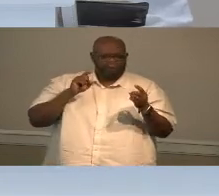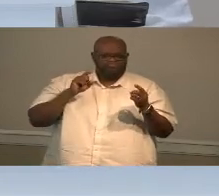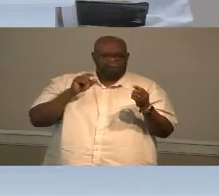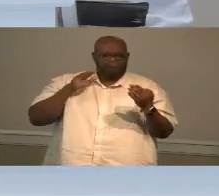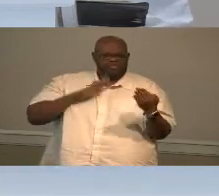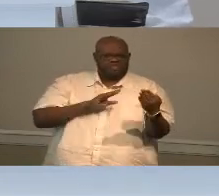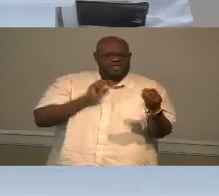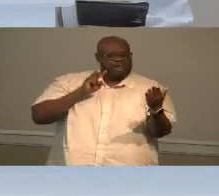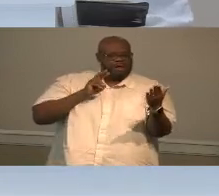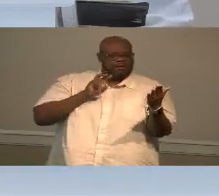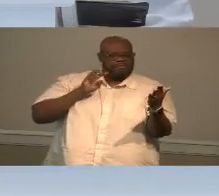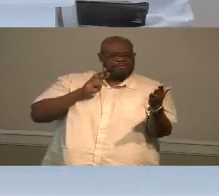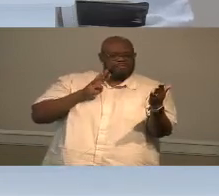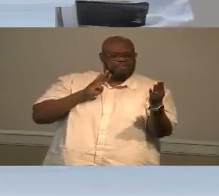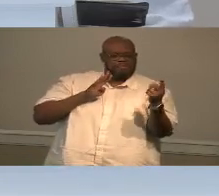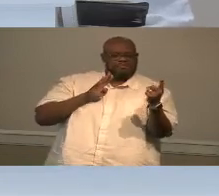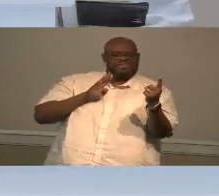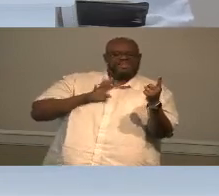truth, thou art